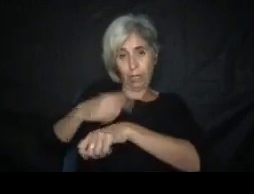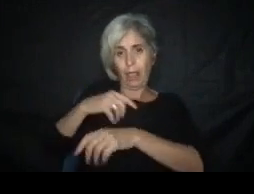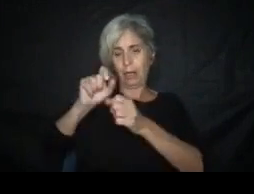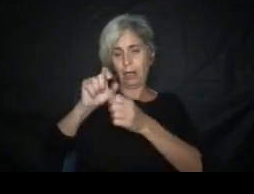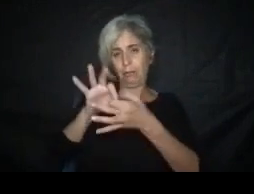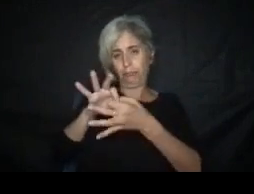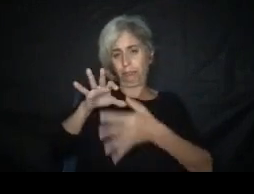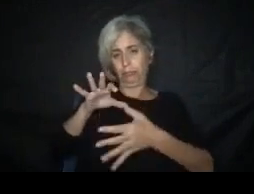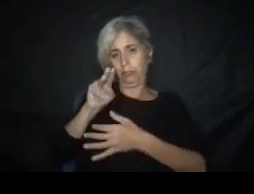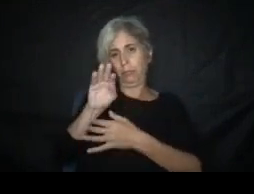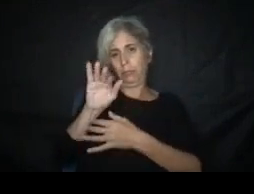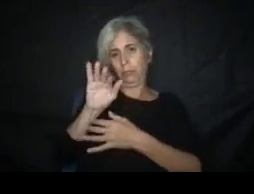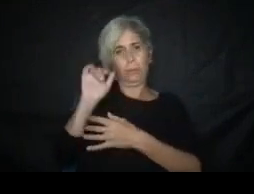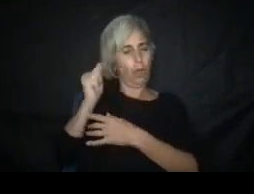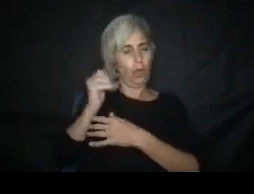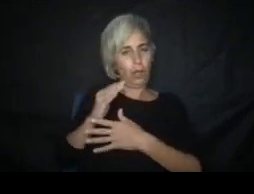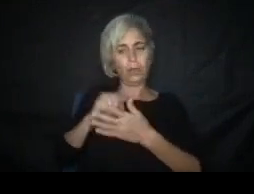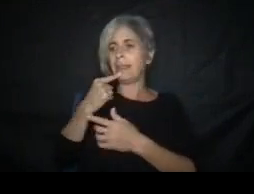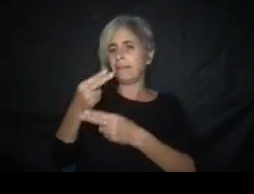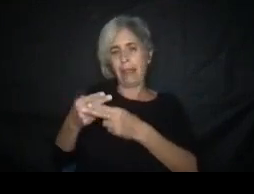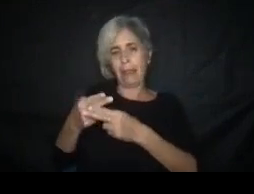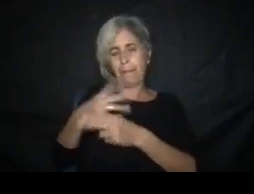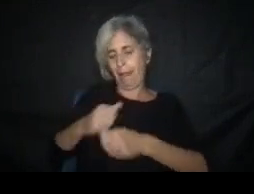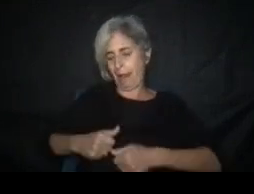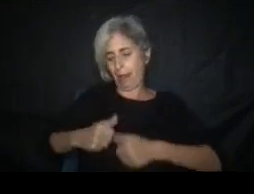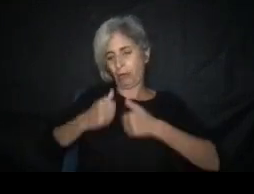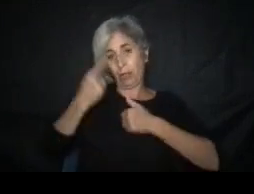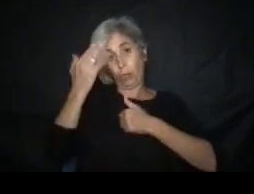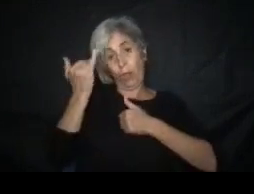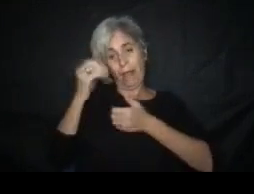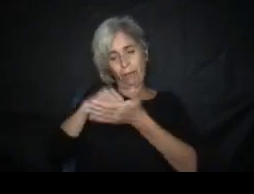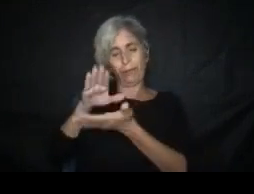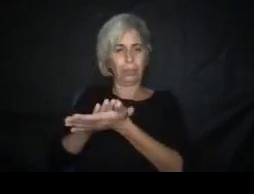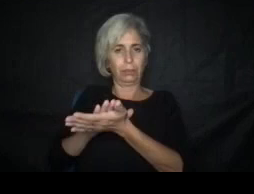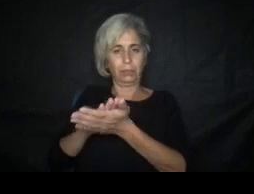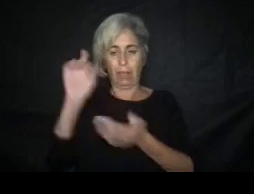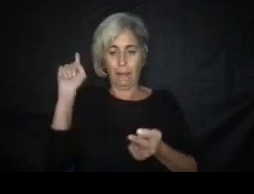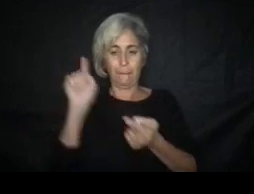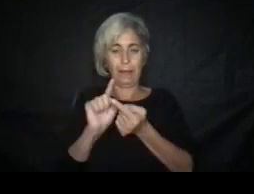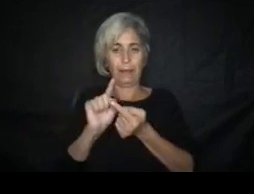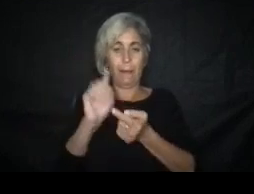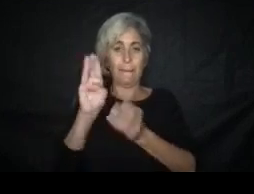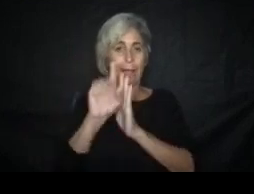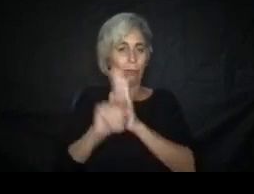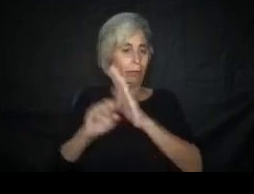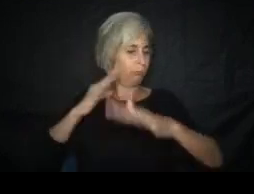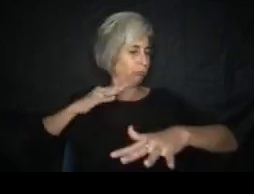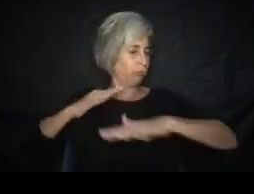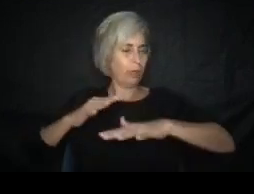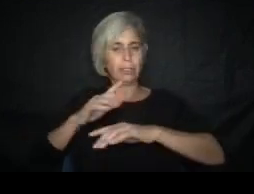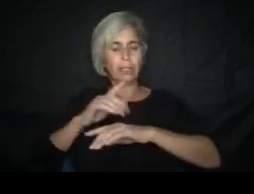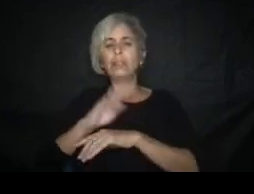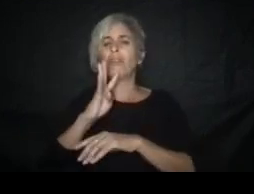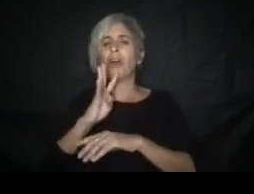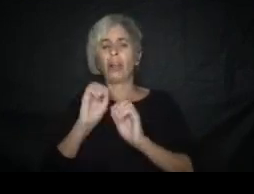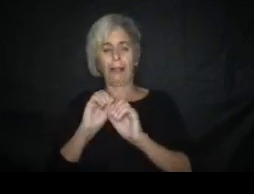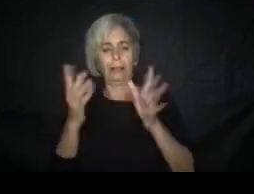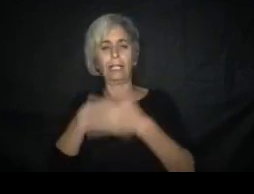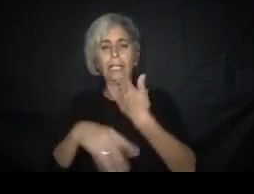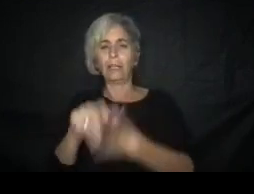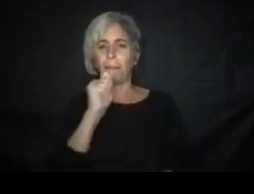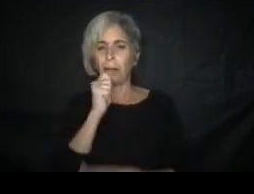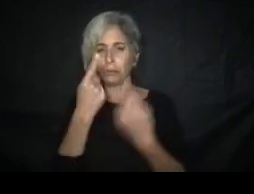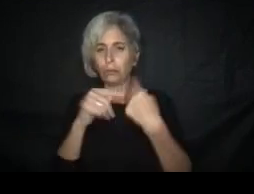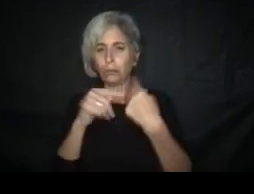which time they should state their name and address for the record. Please minimize any sources of background noise and speak clearly into your microphone during